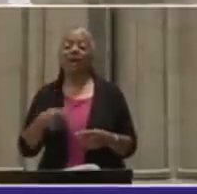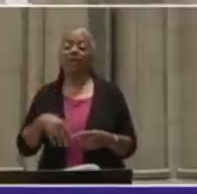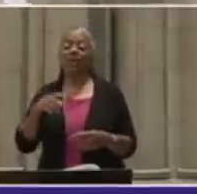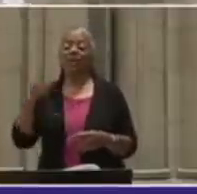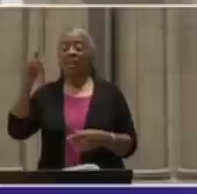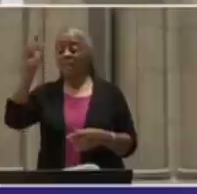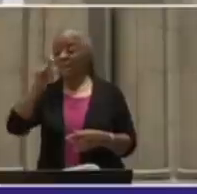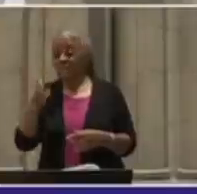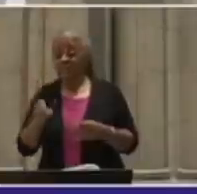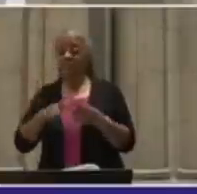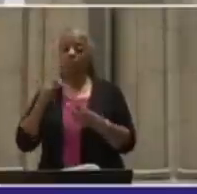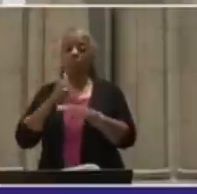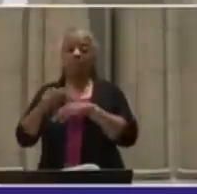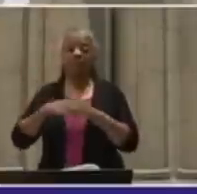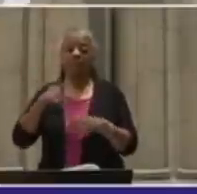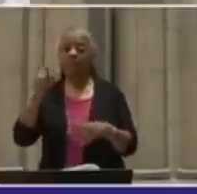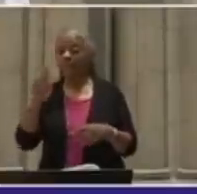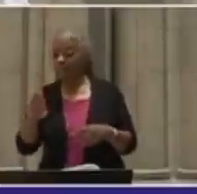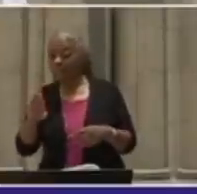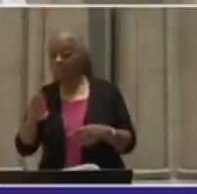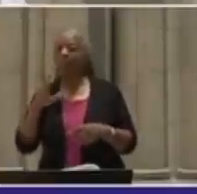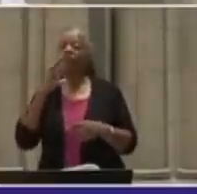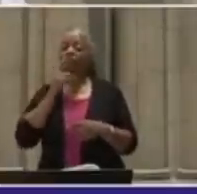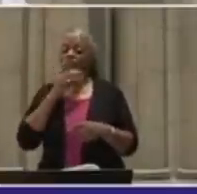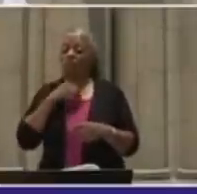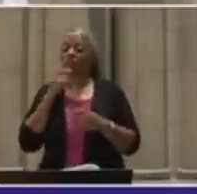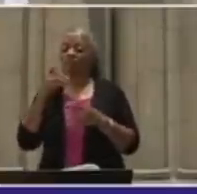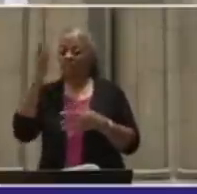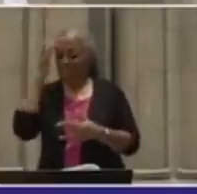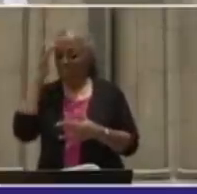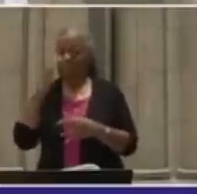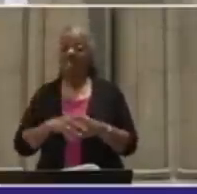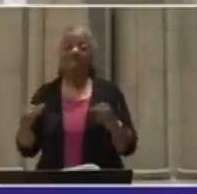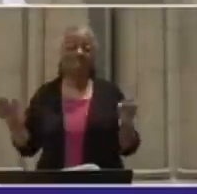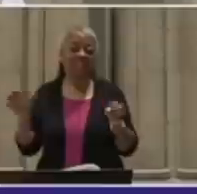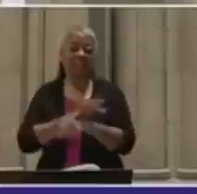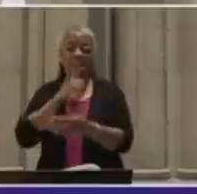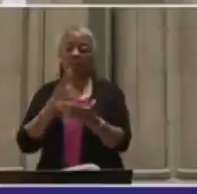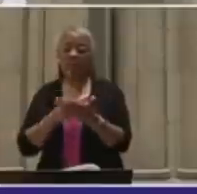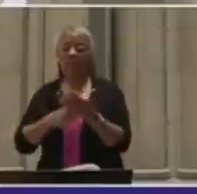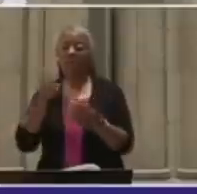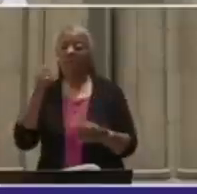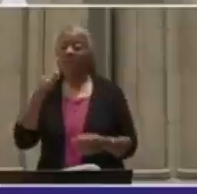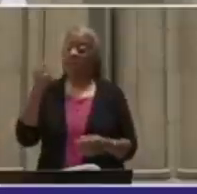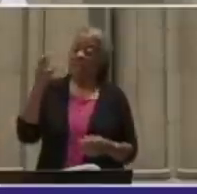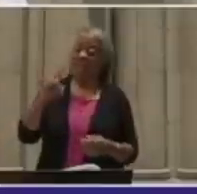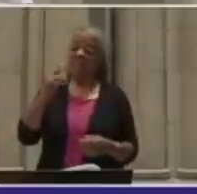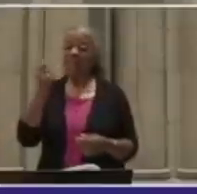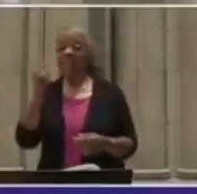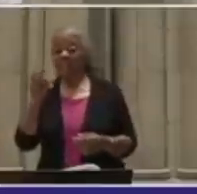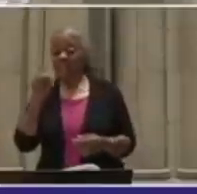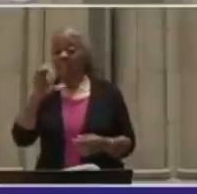for polio. Tuberculosis was called the Jewish disease. The entire discourse of the 19th and 20th century politics